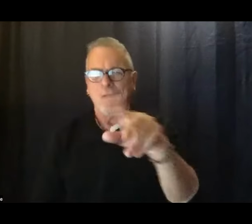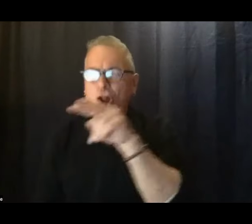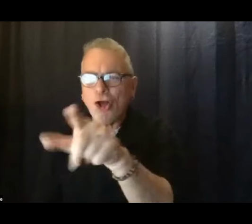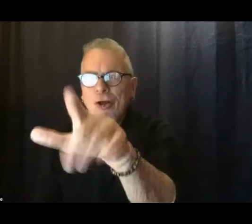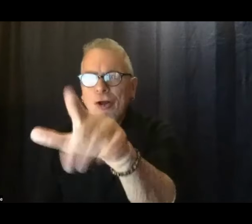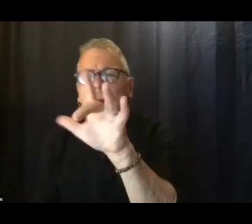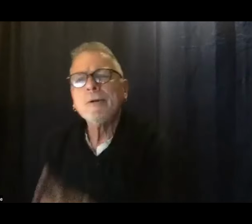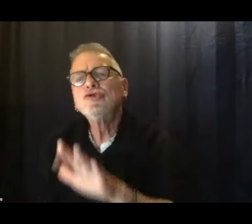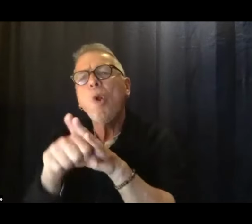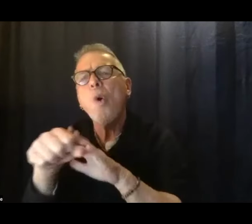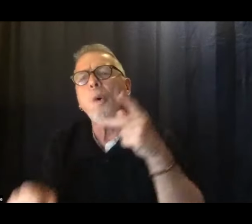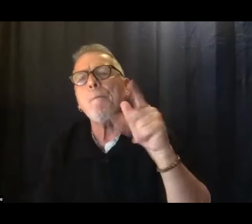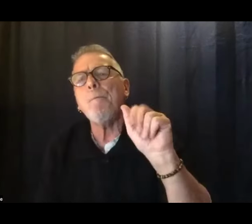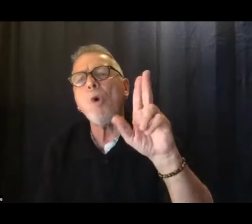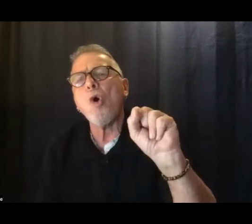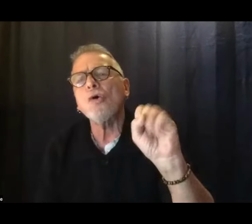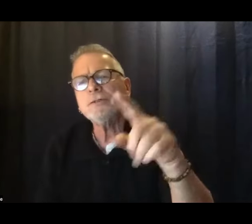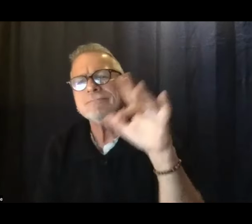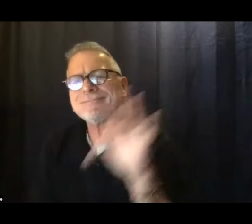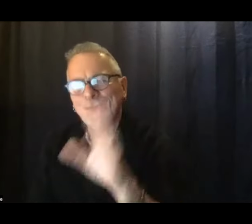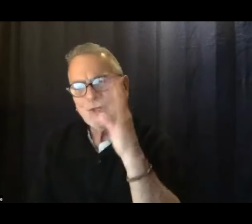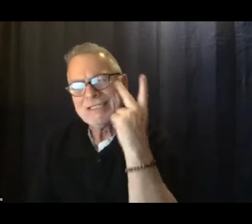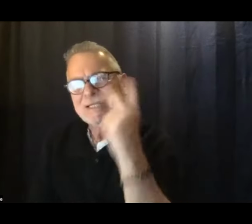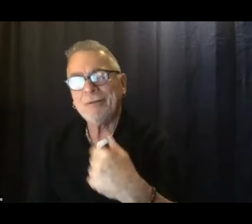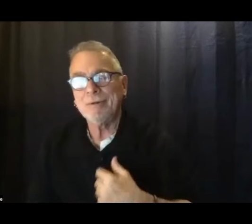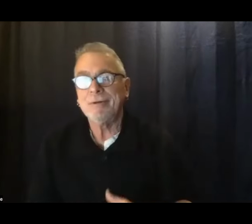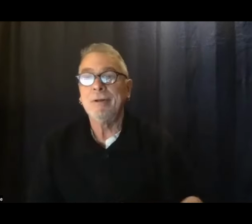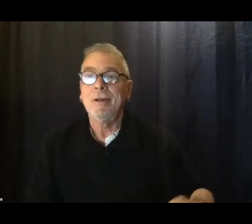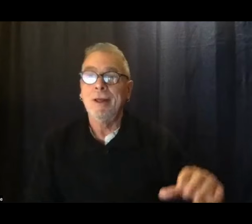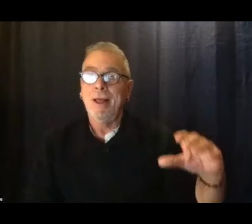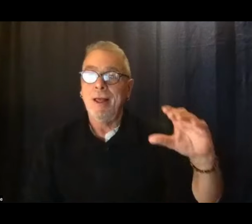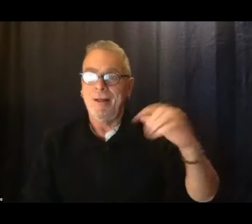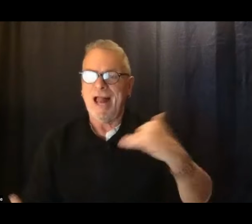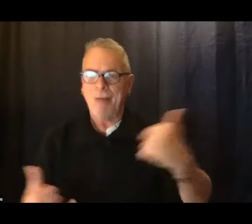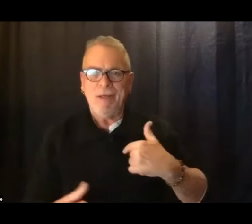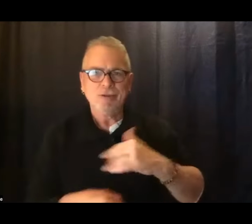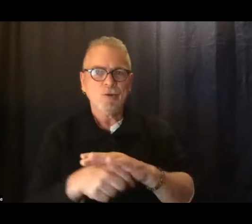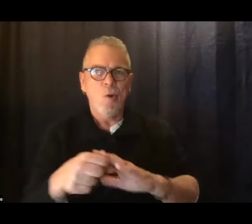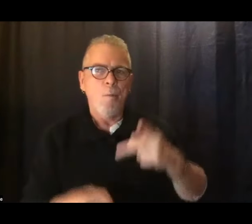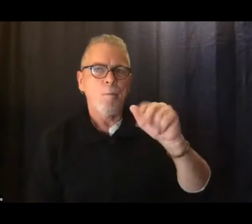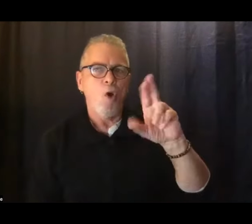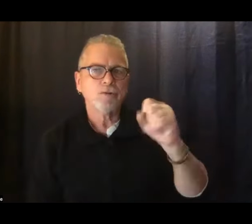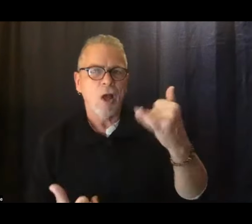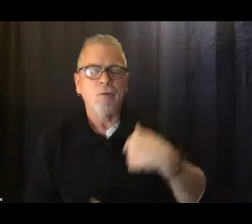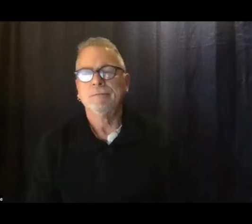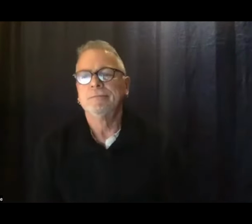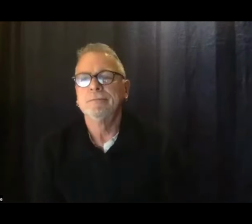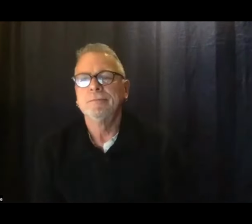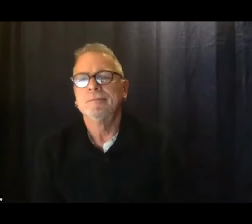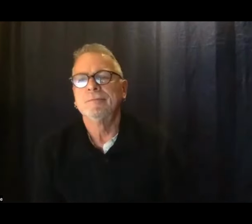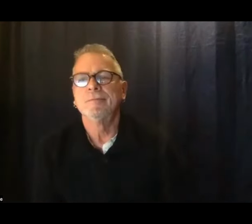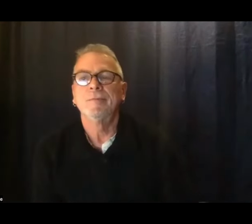to watch the recording tonight, it would be possible, but please do go ahead when you do get it. You can go ahead